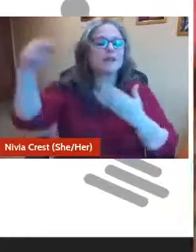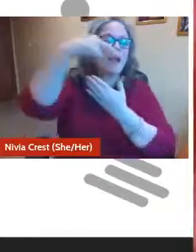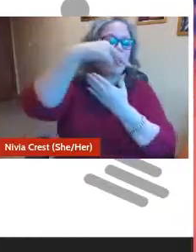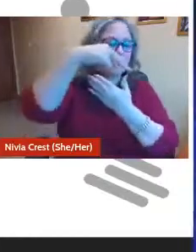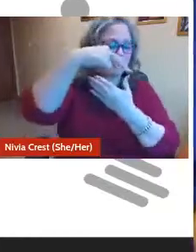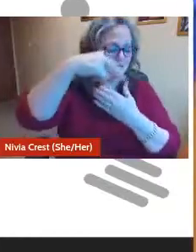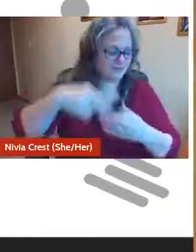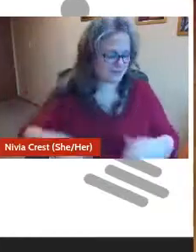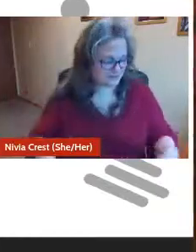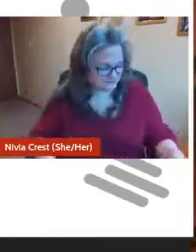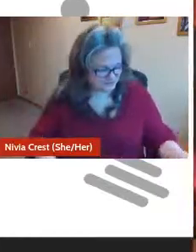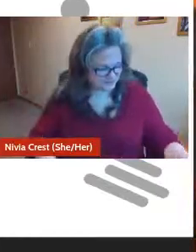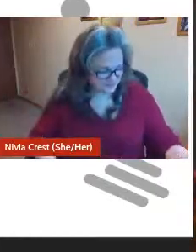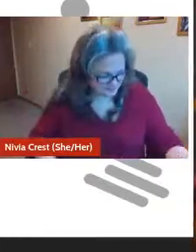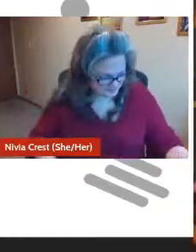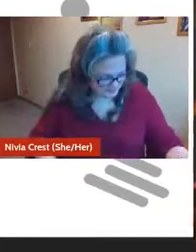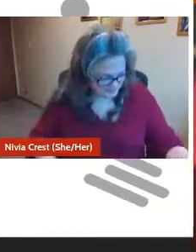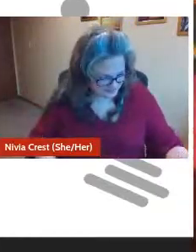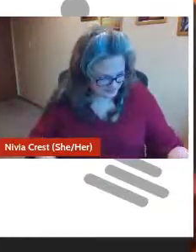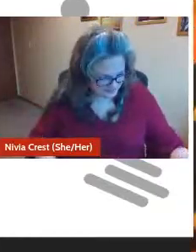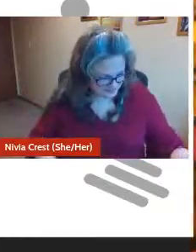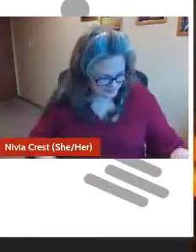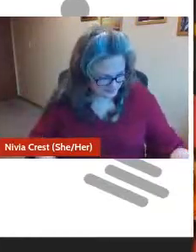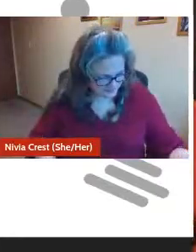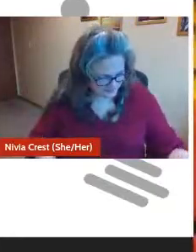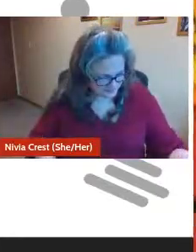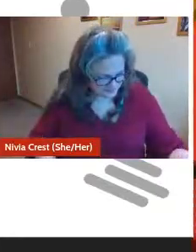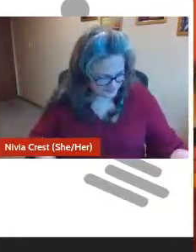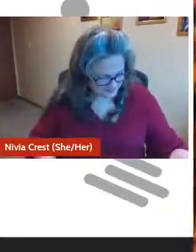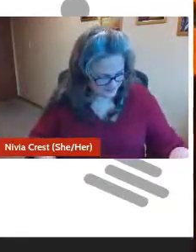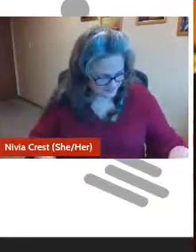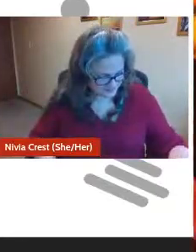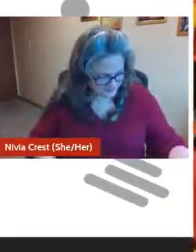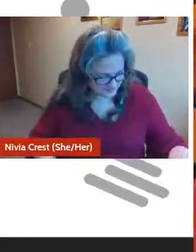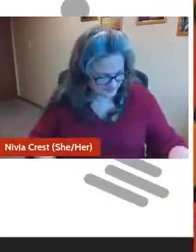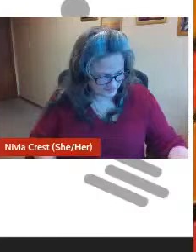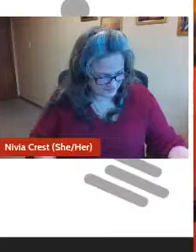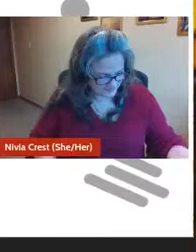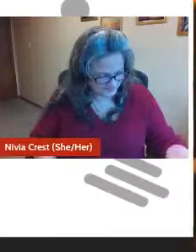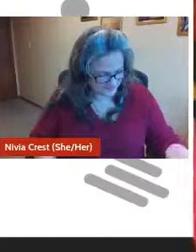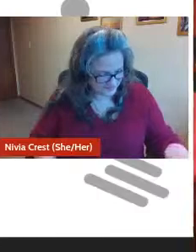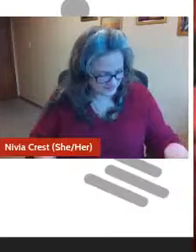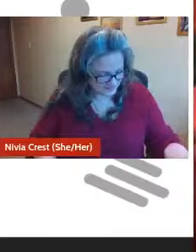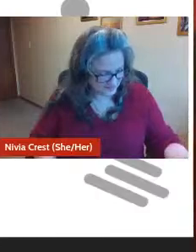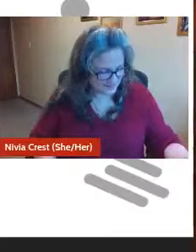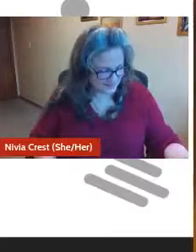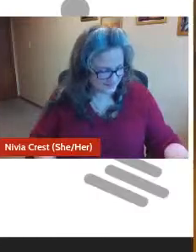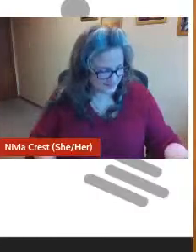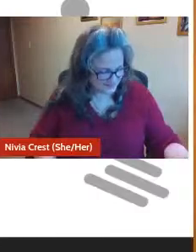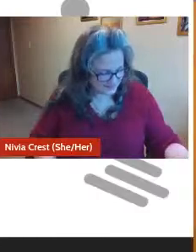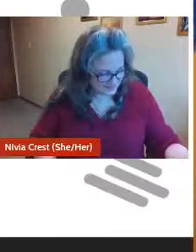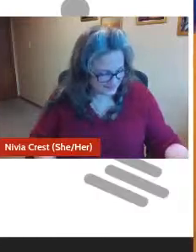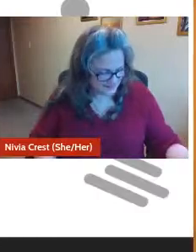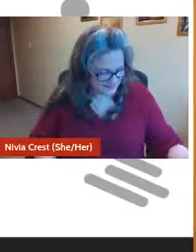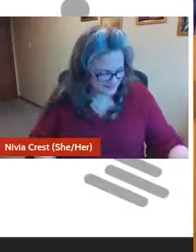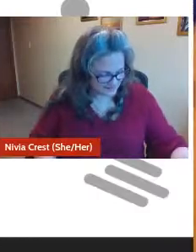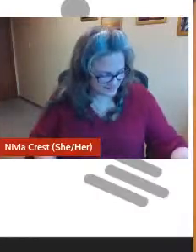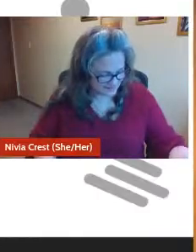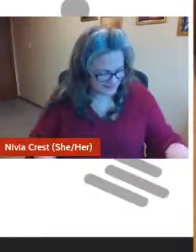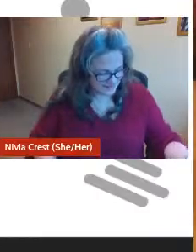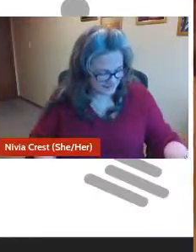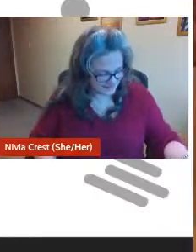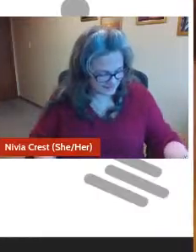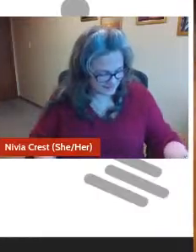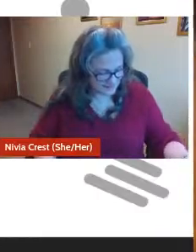shirt. Behind the back. Mm-hmm. Here we go. We're looking behind. So that